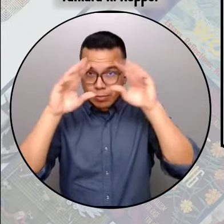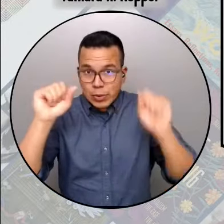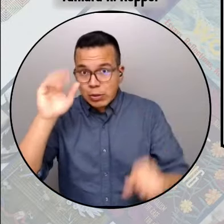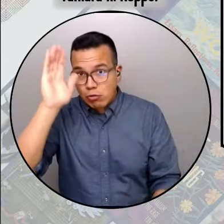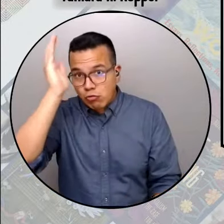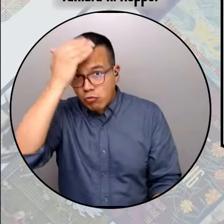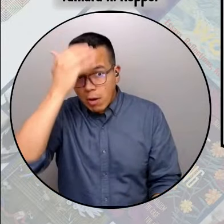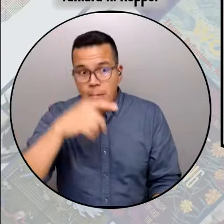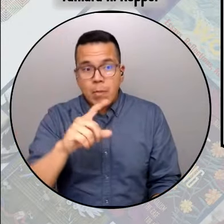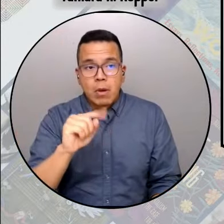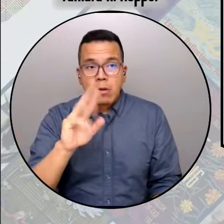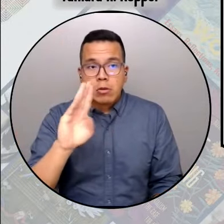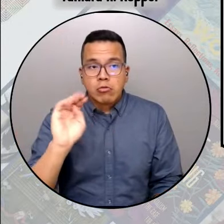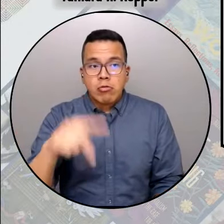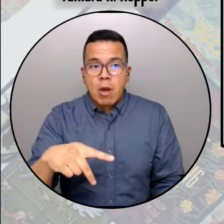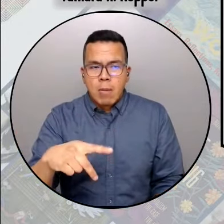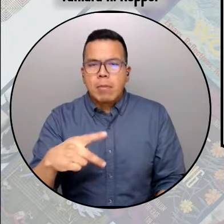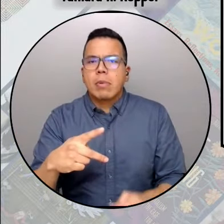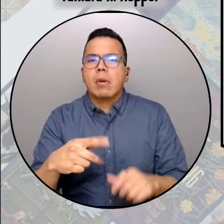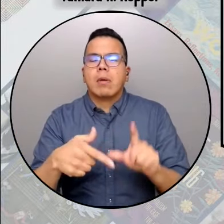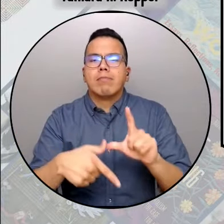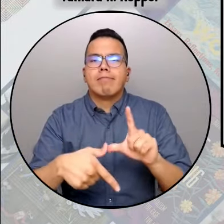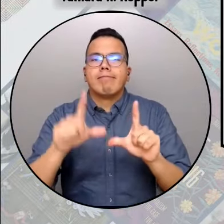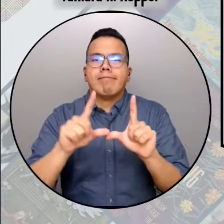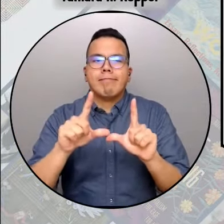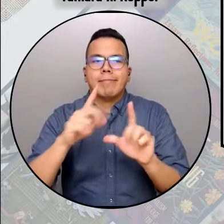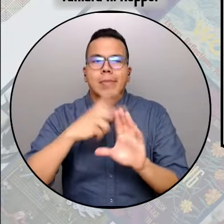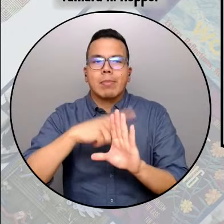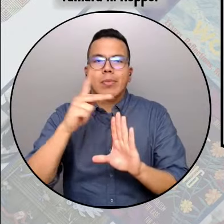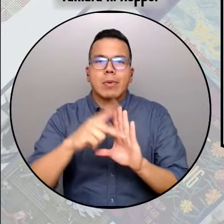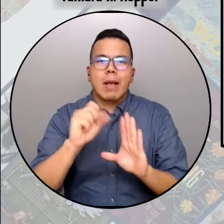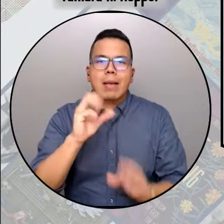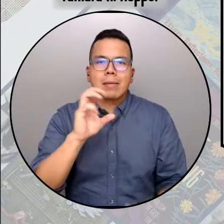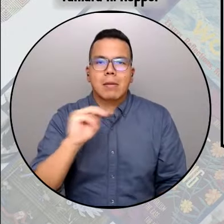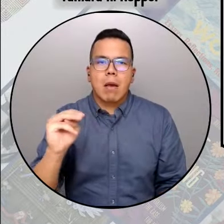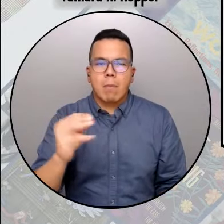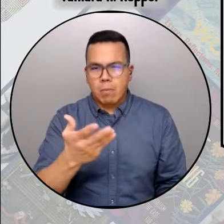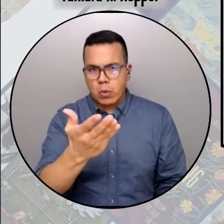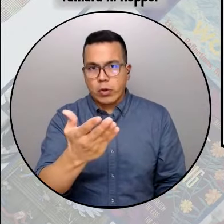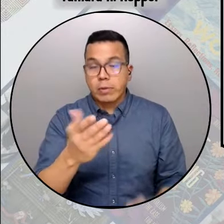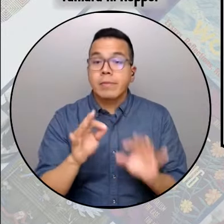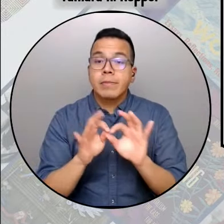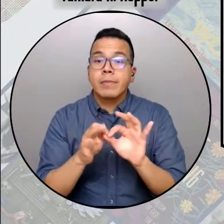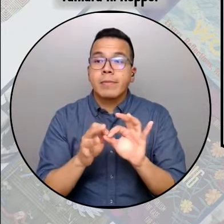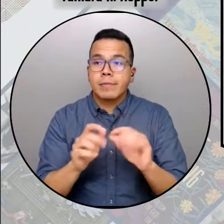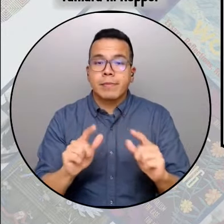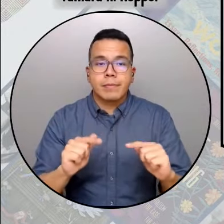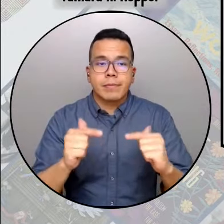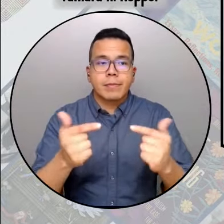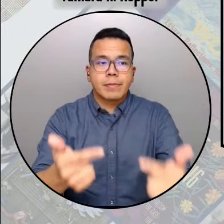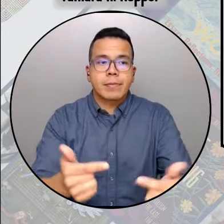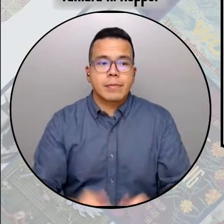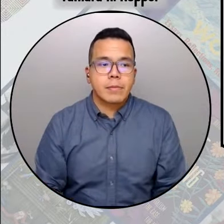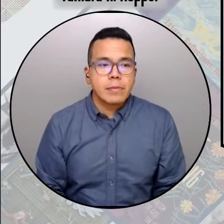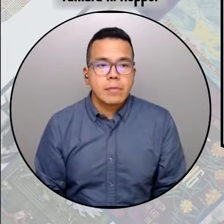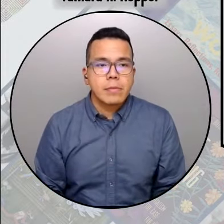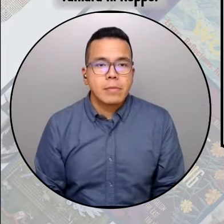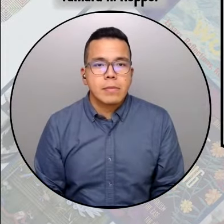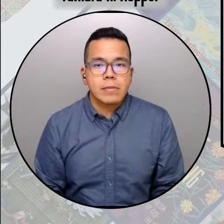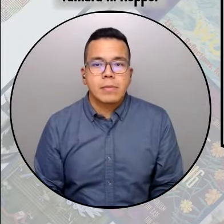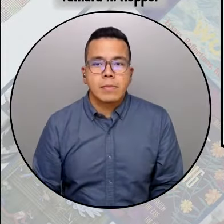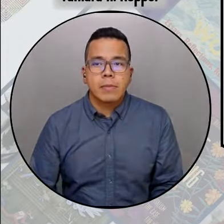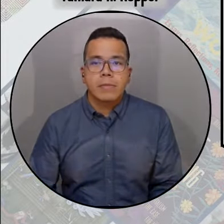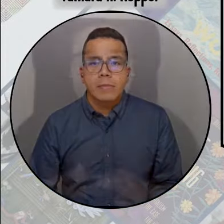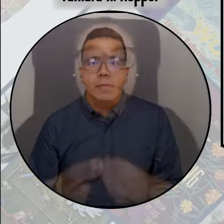okay, he reestablishes ESCOM in 2017. So here,